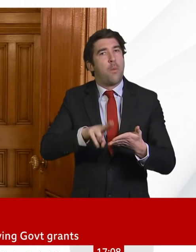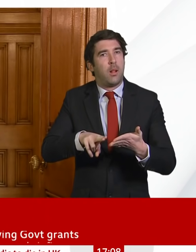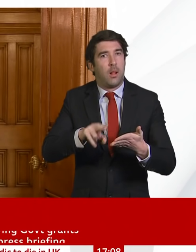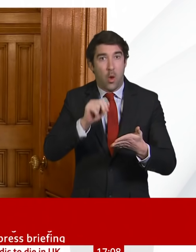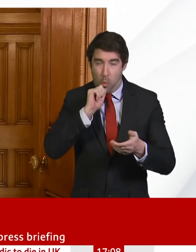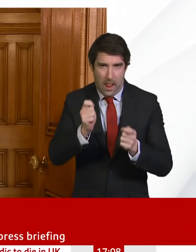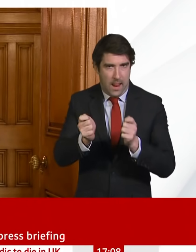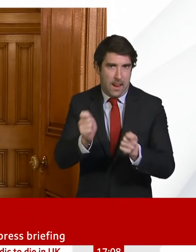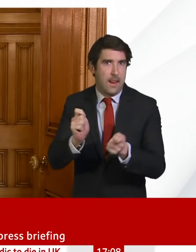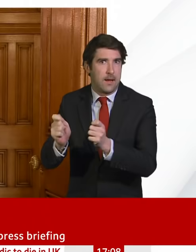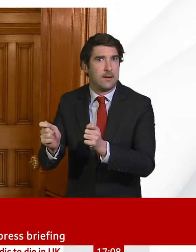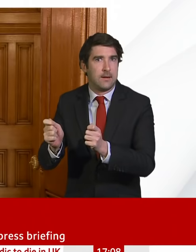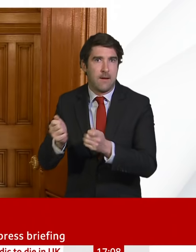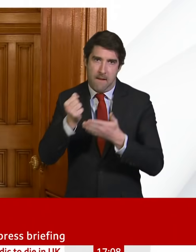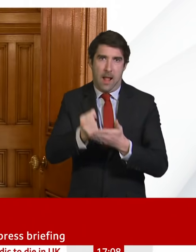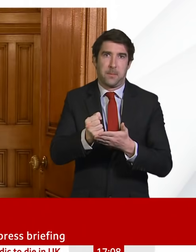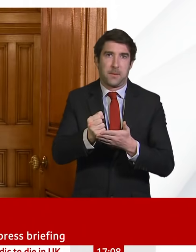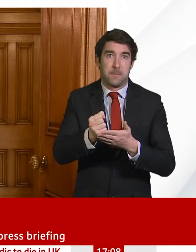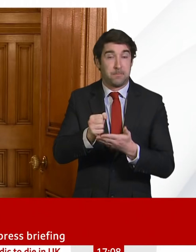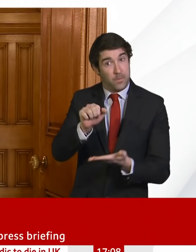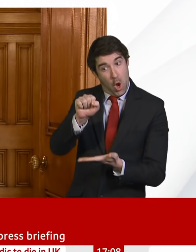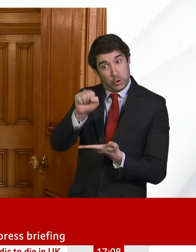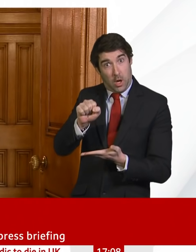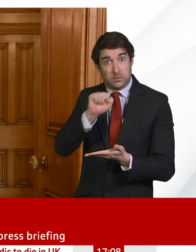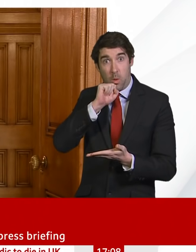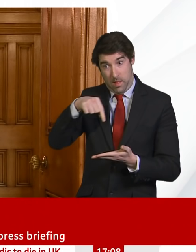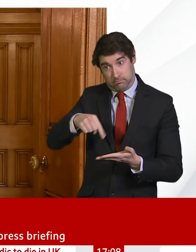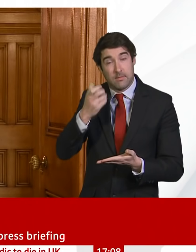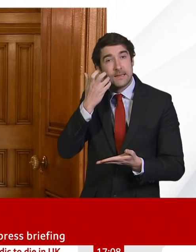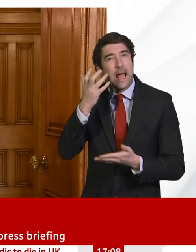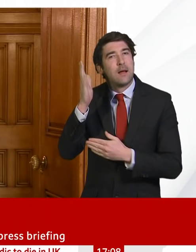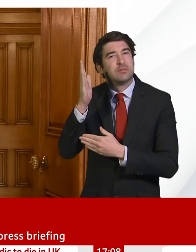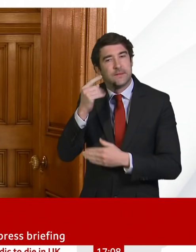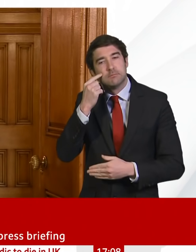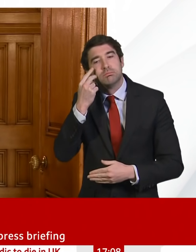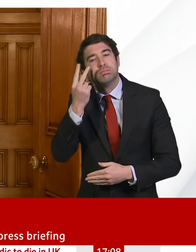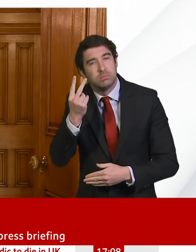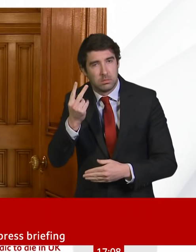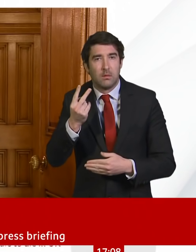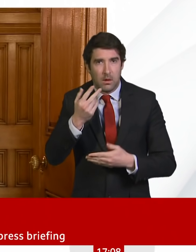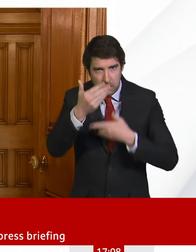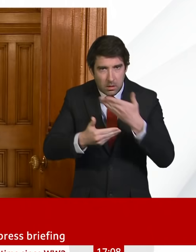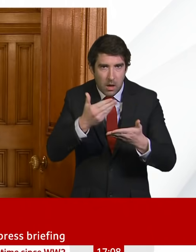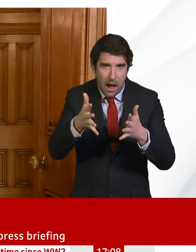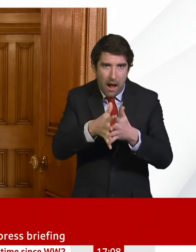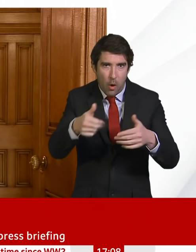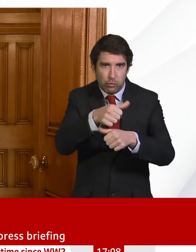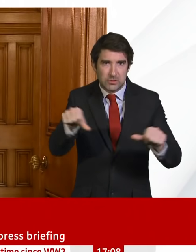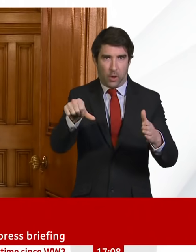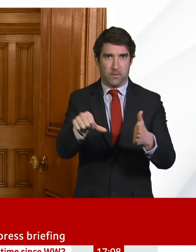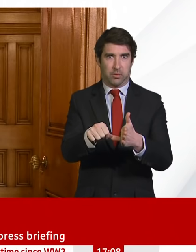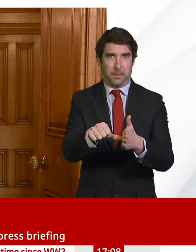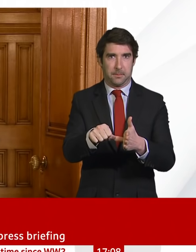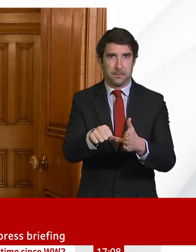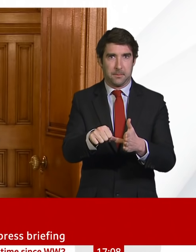this in the coming days. It is crucial that when we overcome this crisis, as in time we